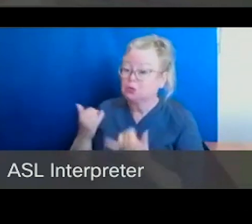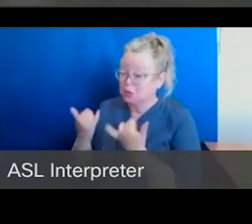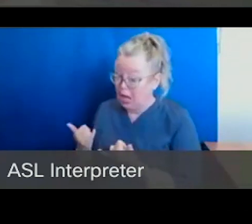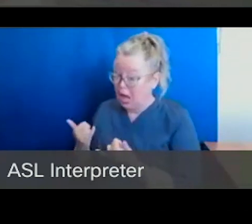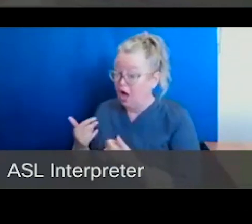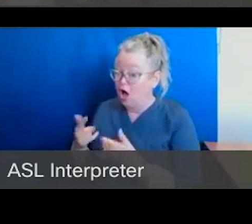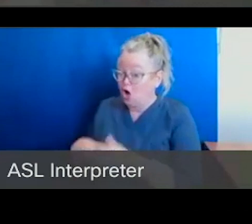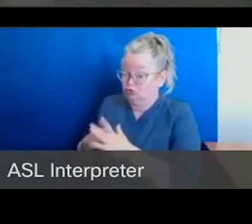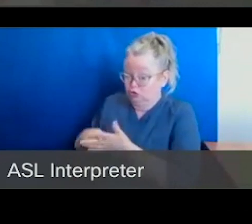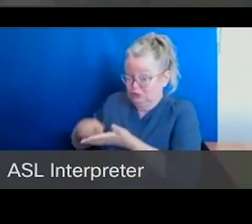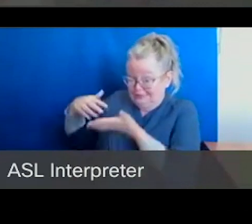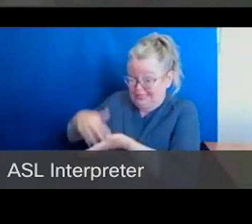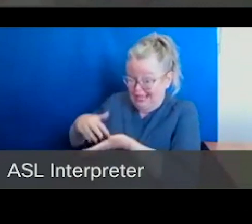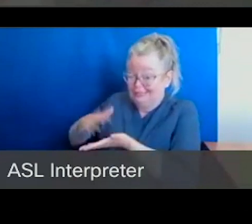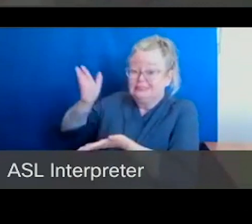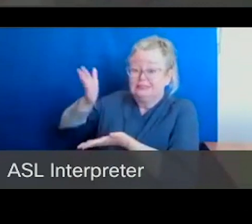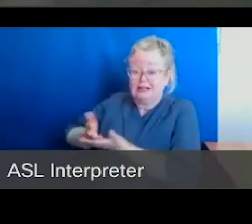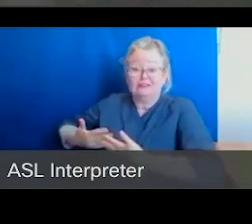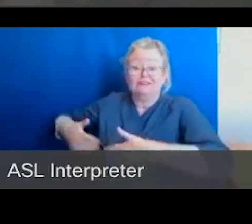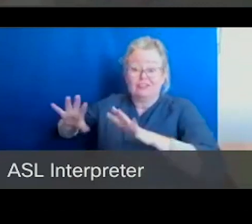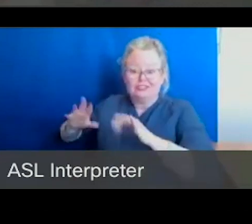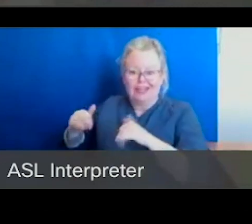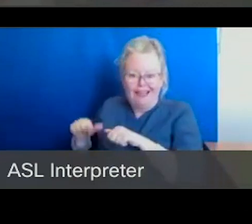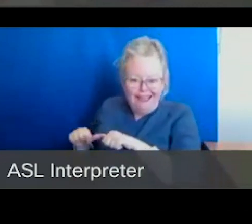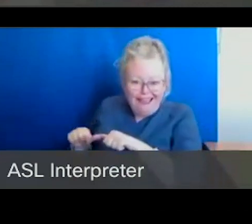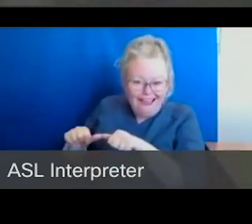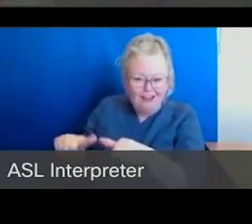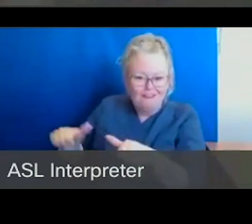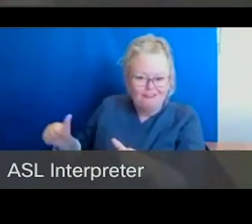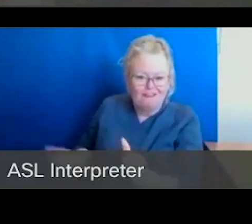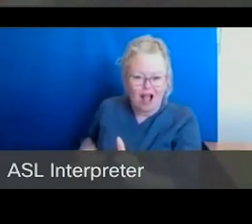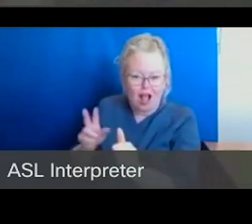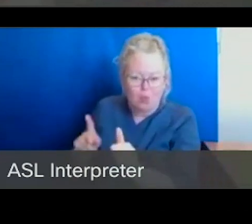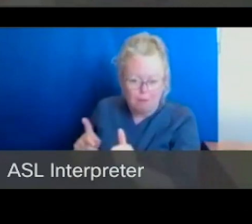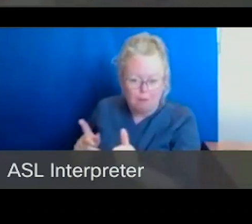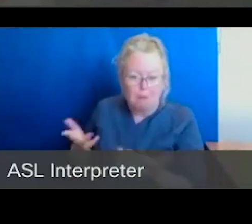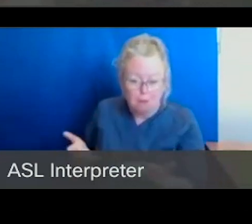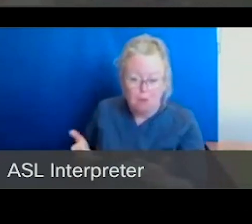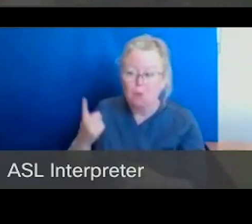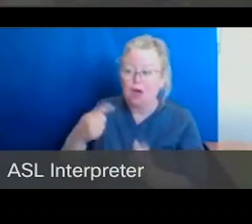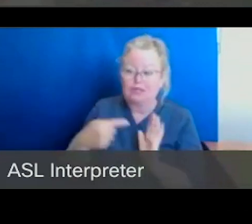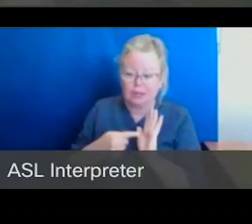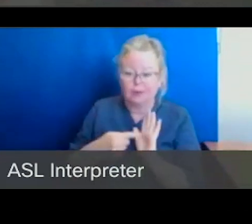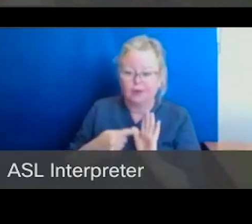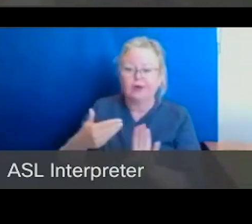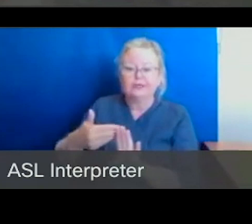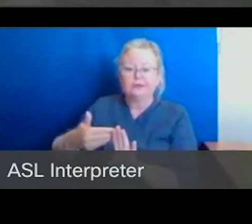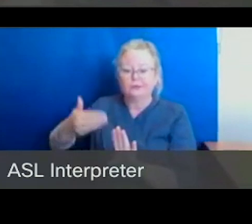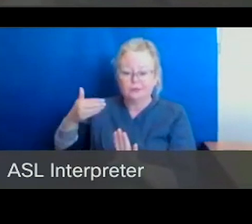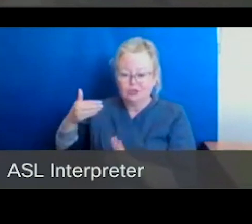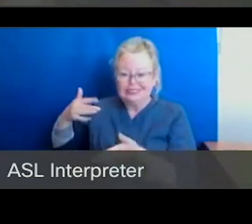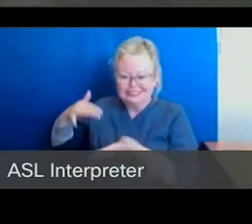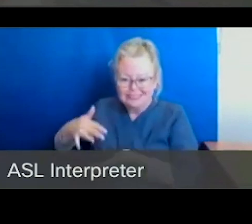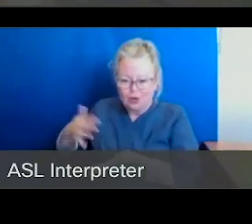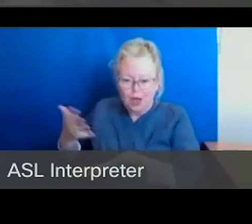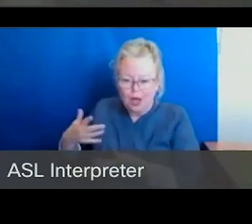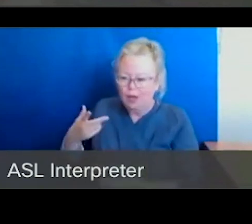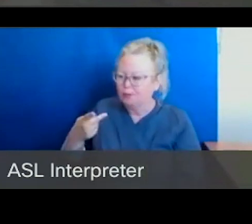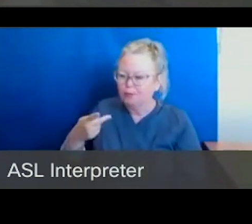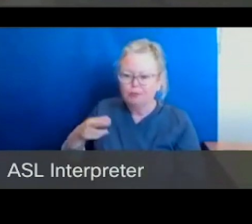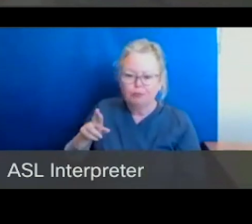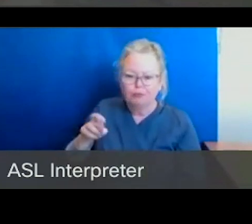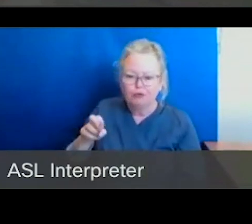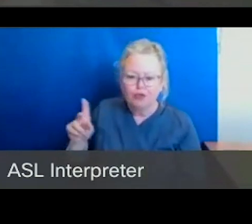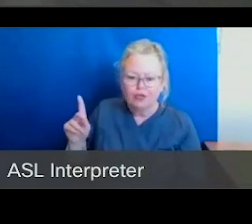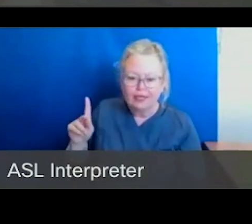outcomes. And so typical example of this is pre-K. So students went through pre-K, you may have looked at pre-K,